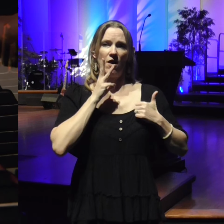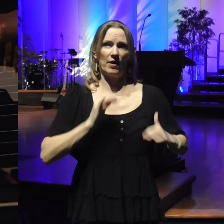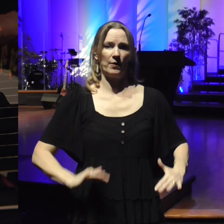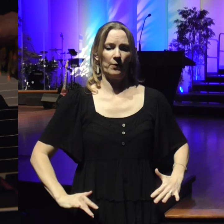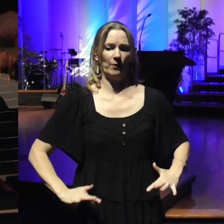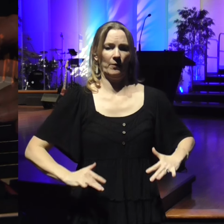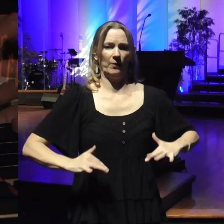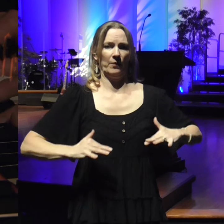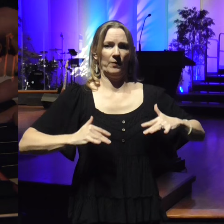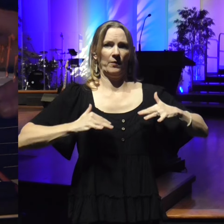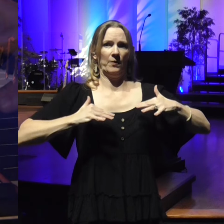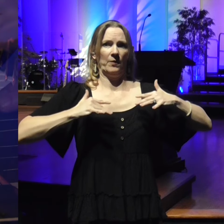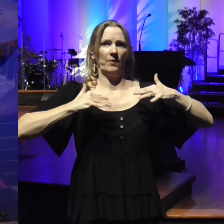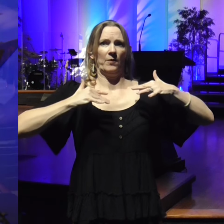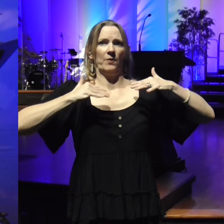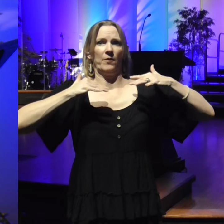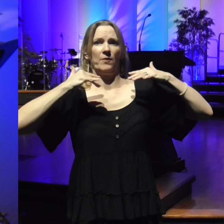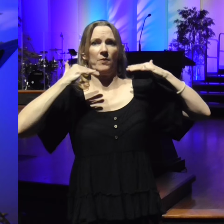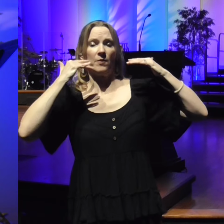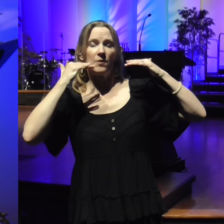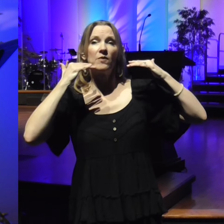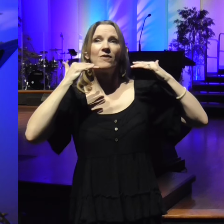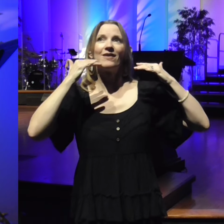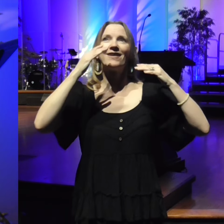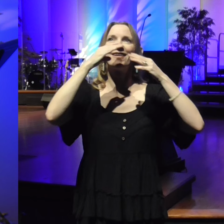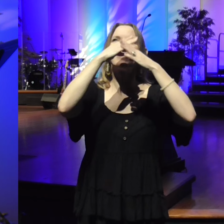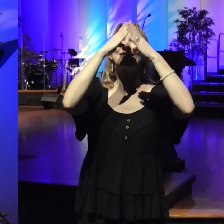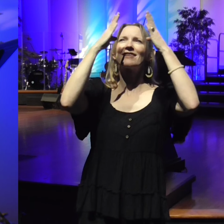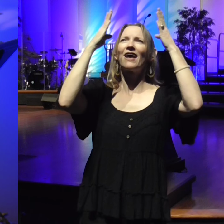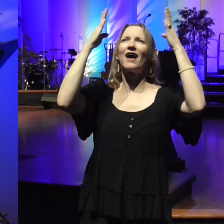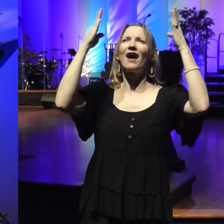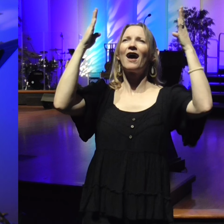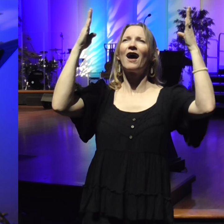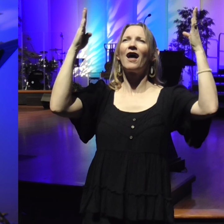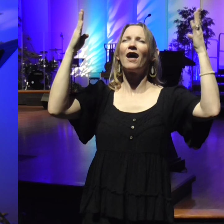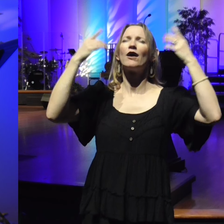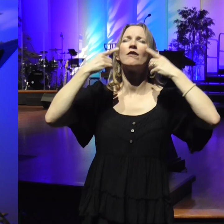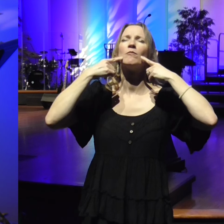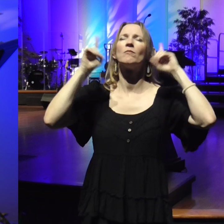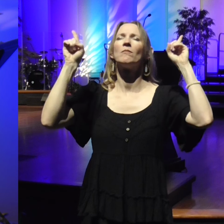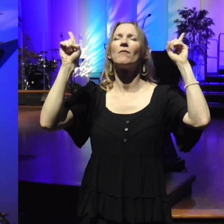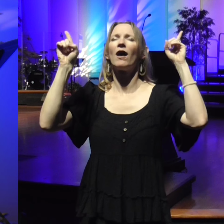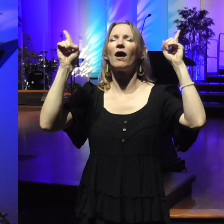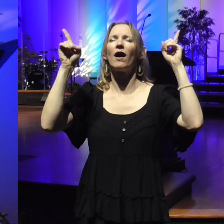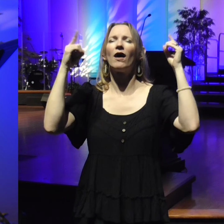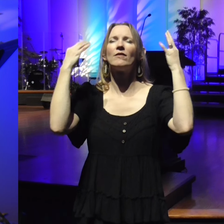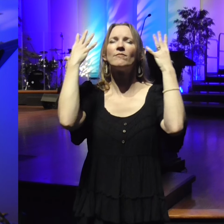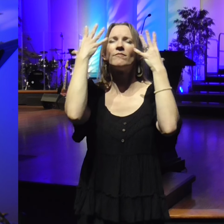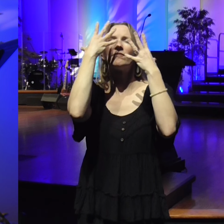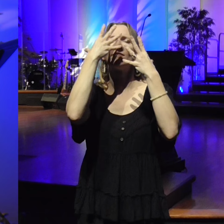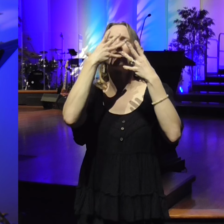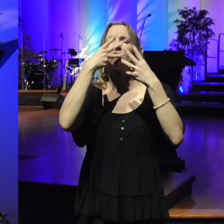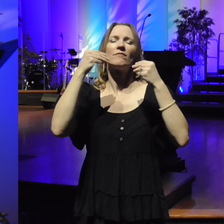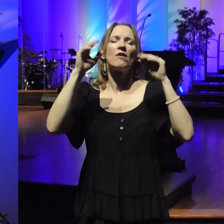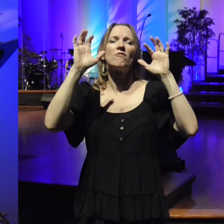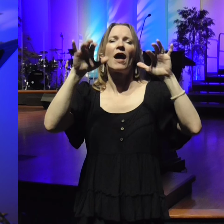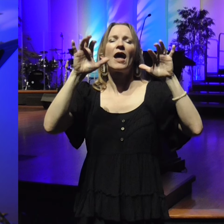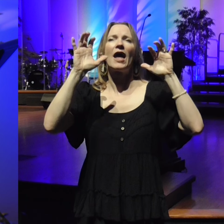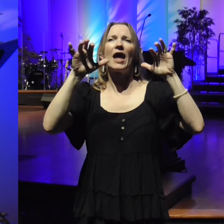line. Well, the sky is finally opened. The rain and wind